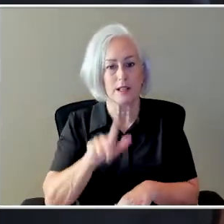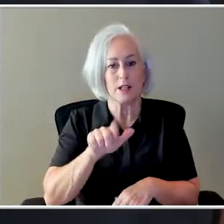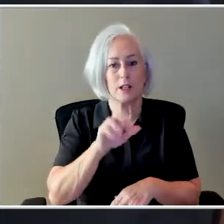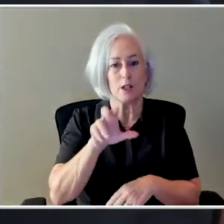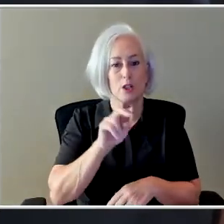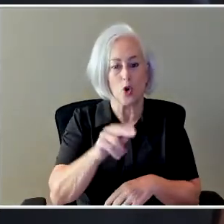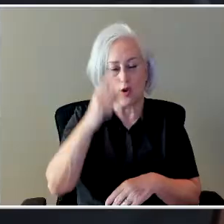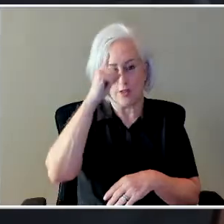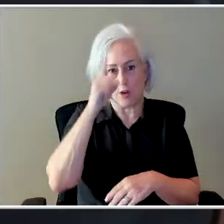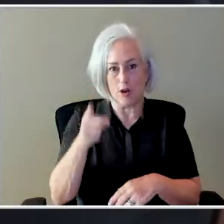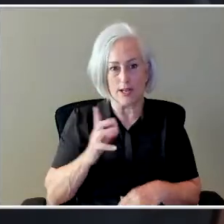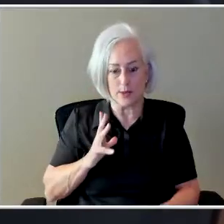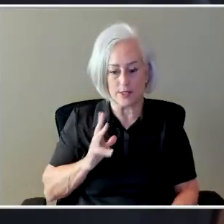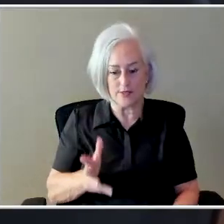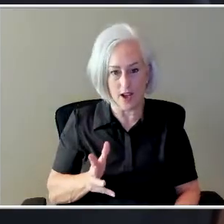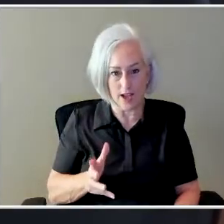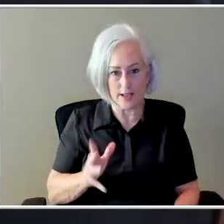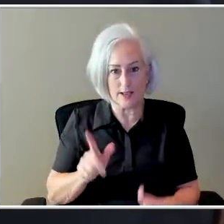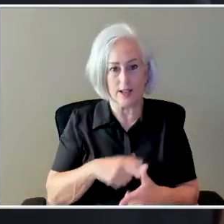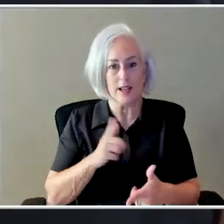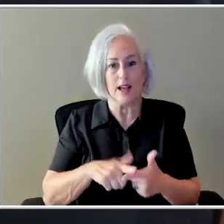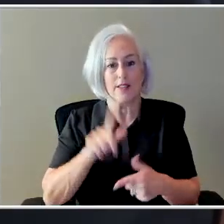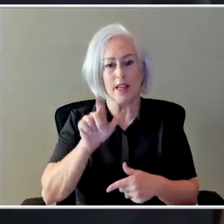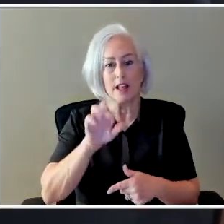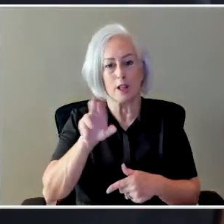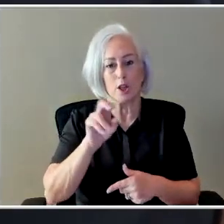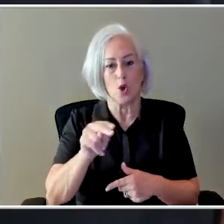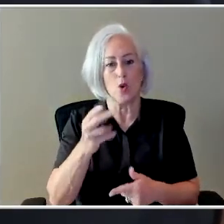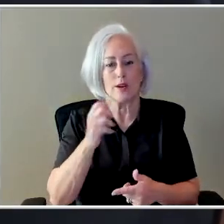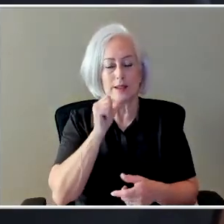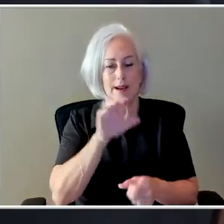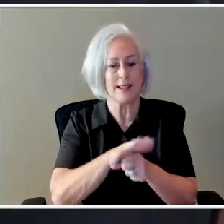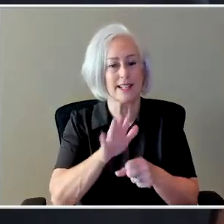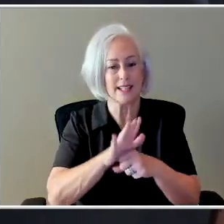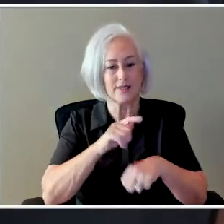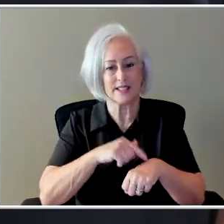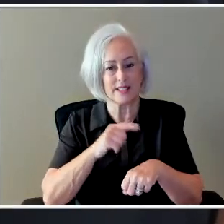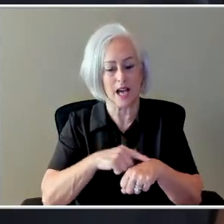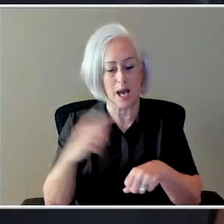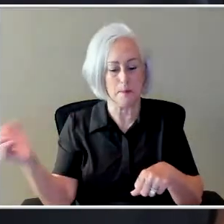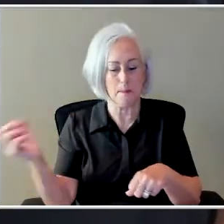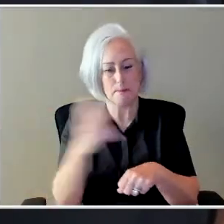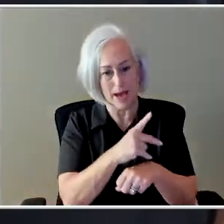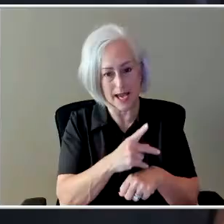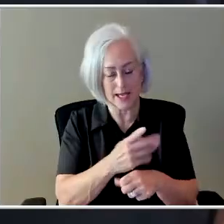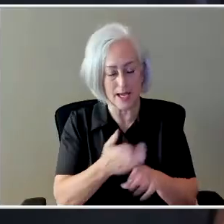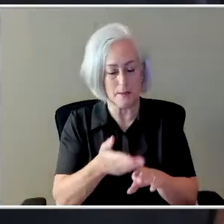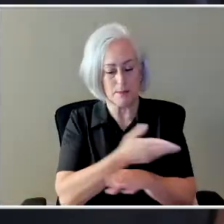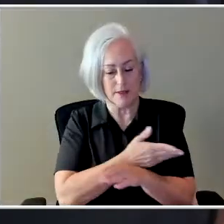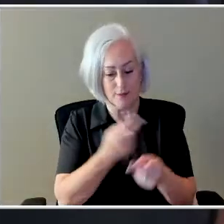Monday, she barely made it back in time to see him before we may have lost him. So it's